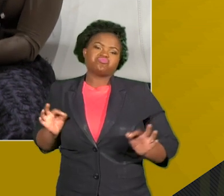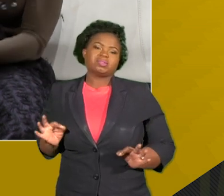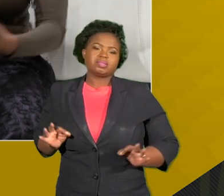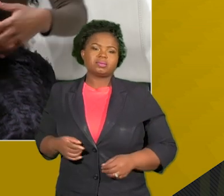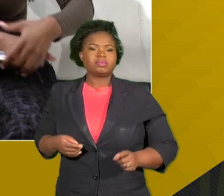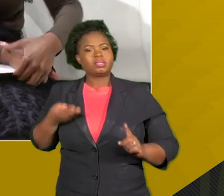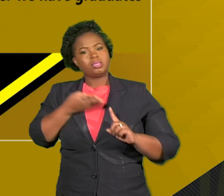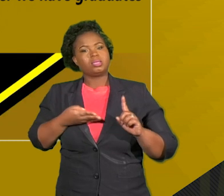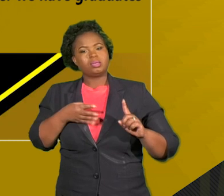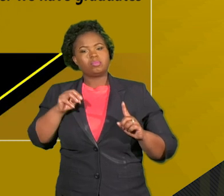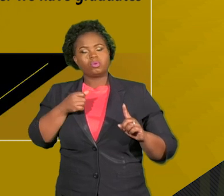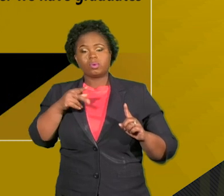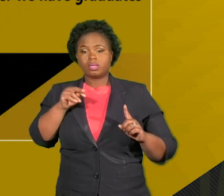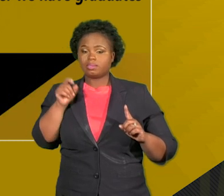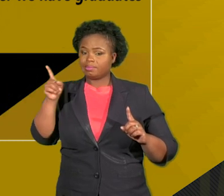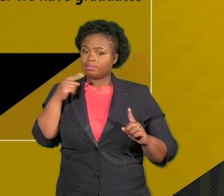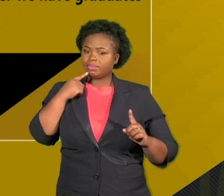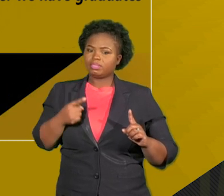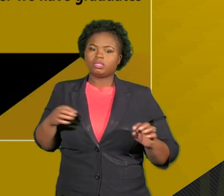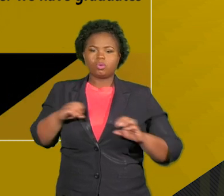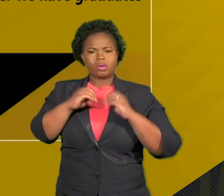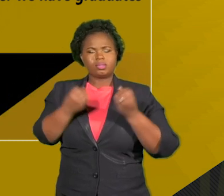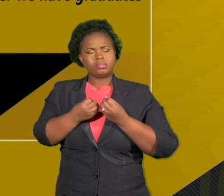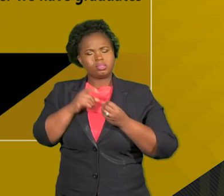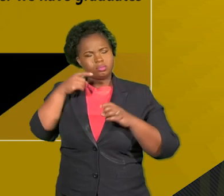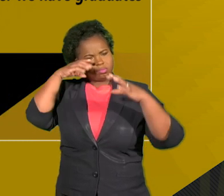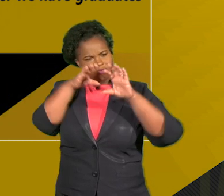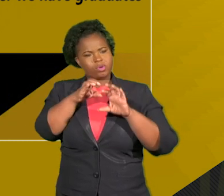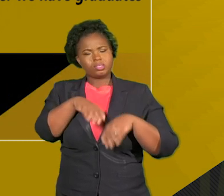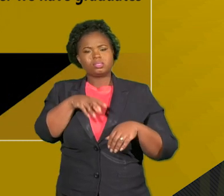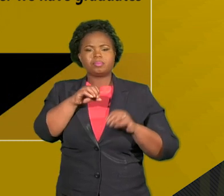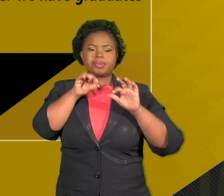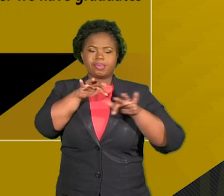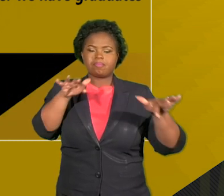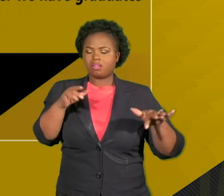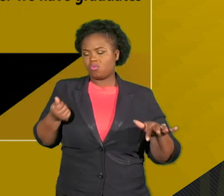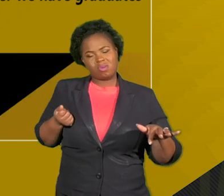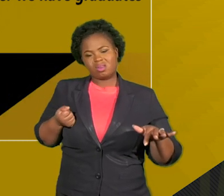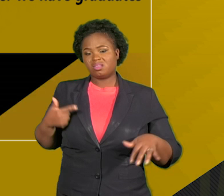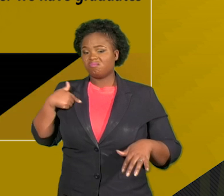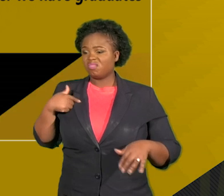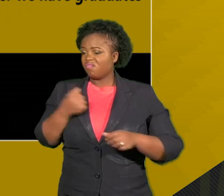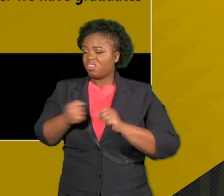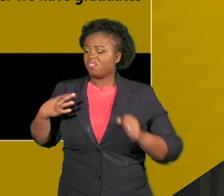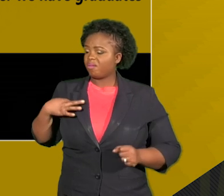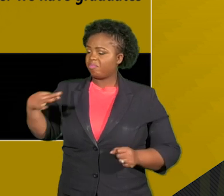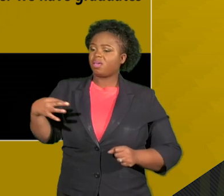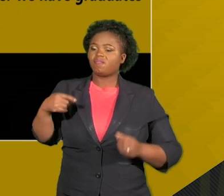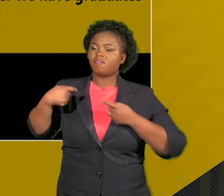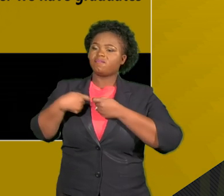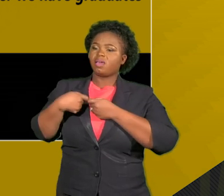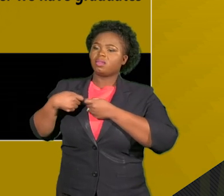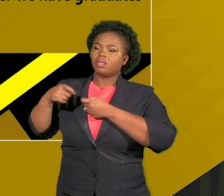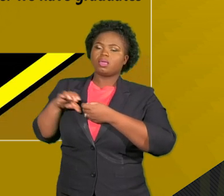little one as well. The organization should be about people, not the money. I have an NPO since 2014, never applied for funding. However, we